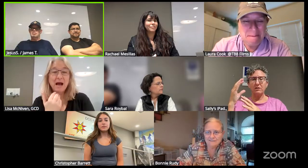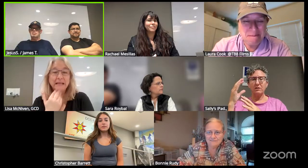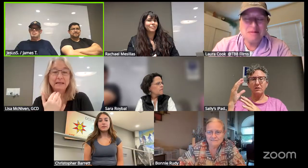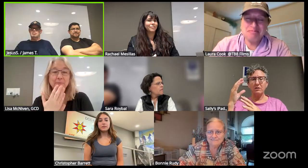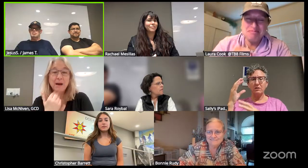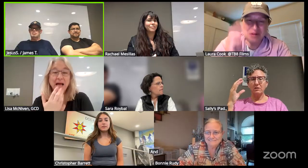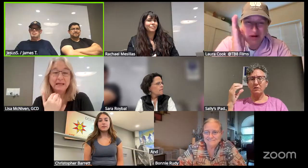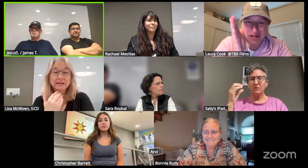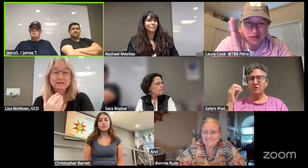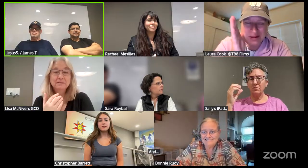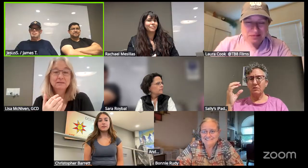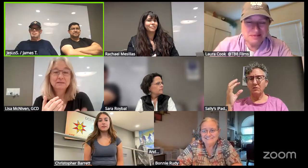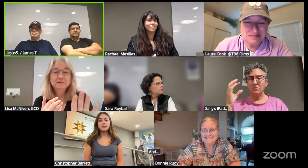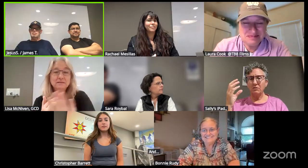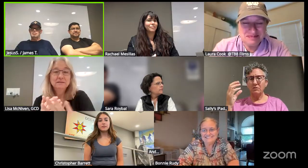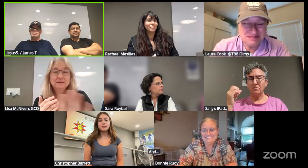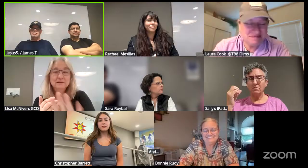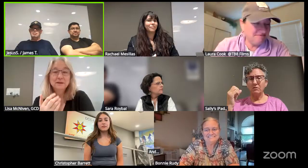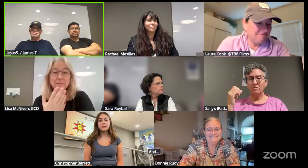And